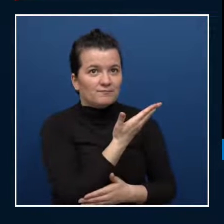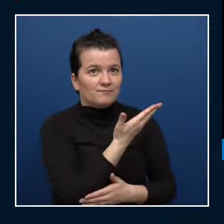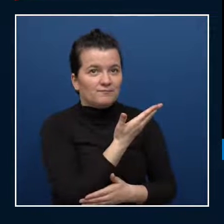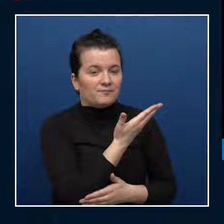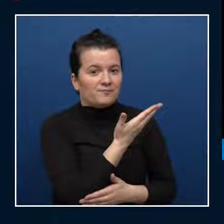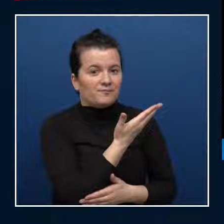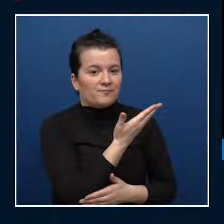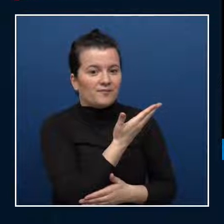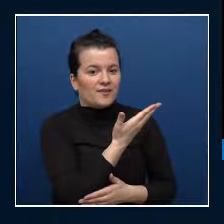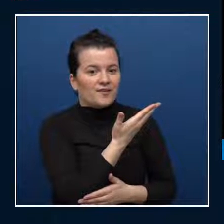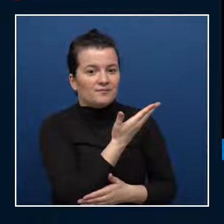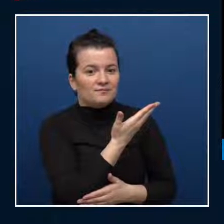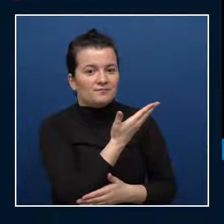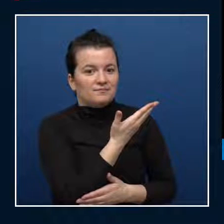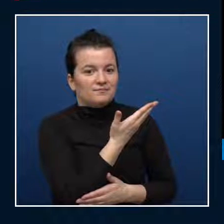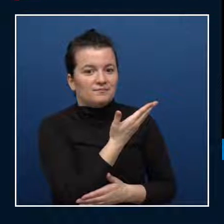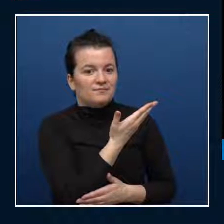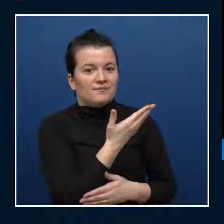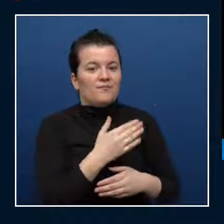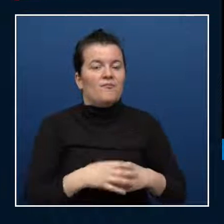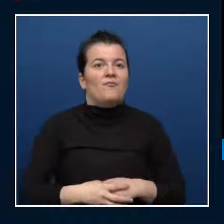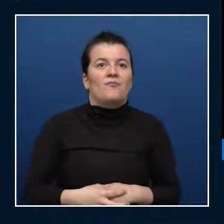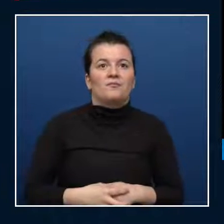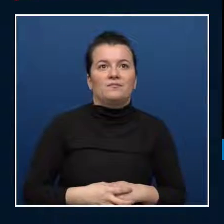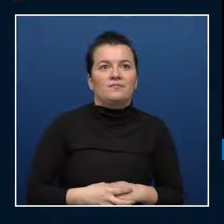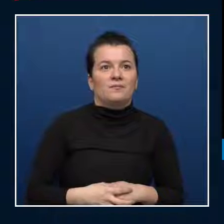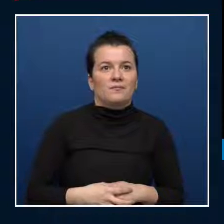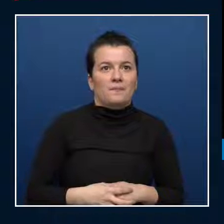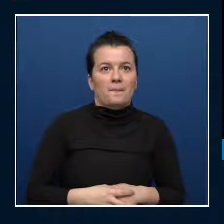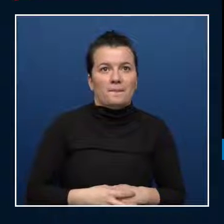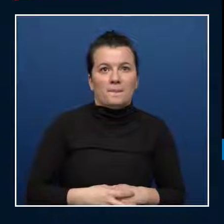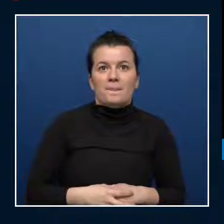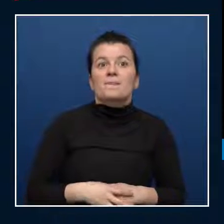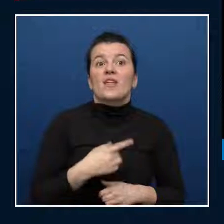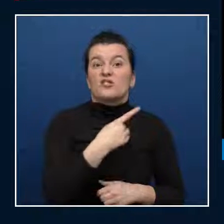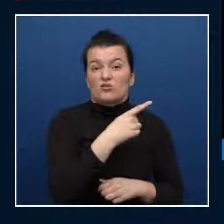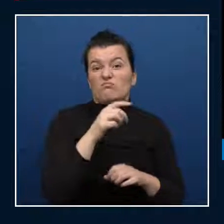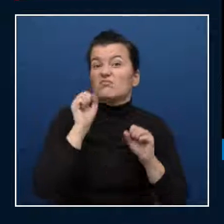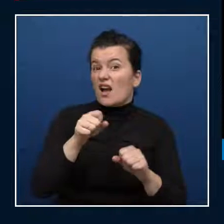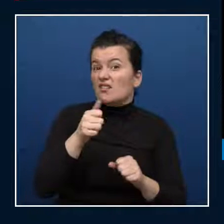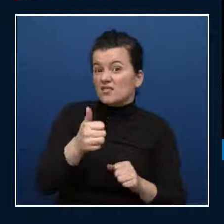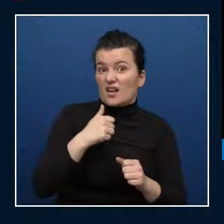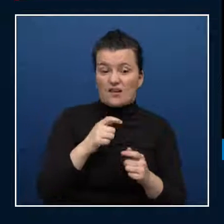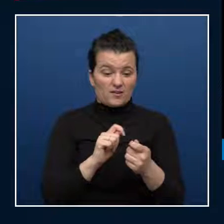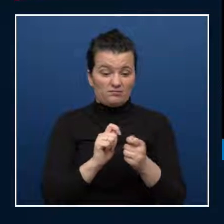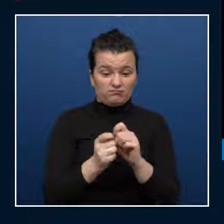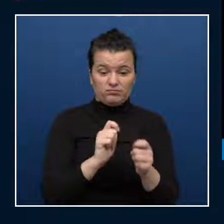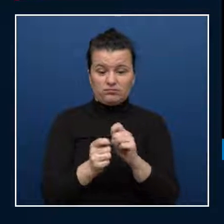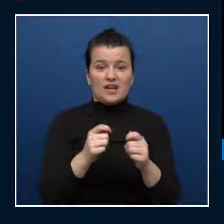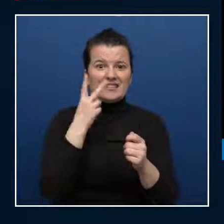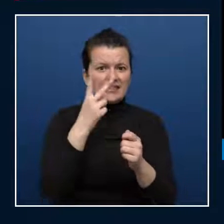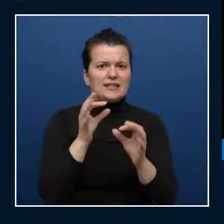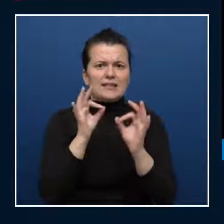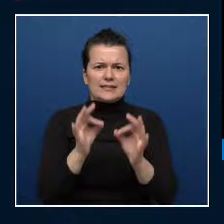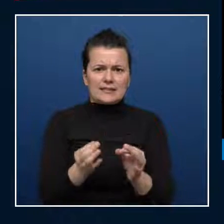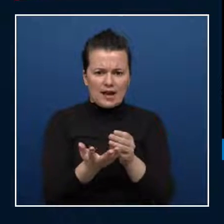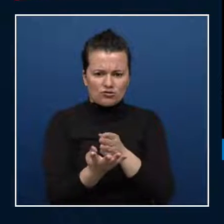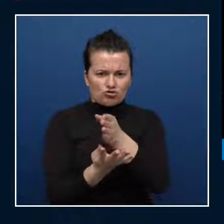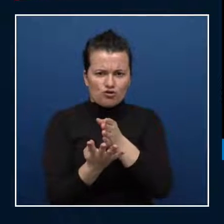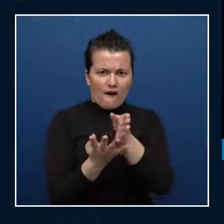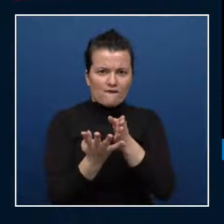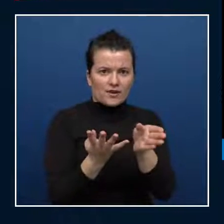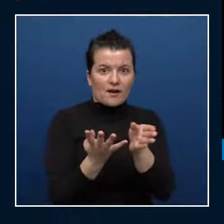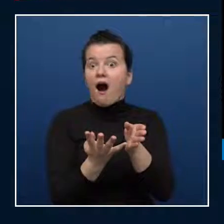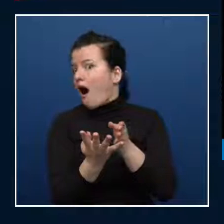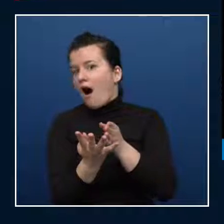routing. So you can actually set it up so that you can depend on where your traffic is going. In this example on screen, we've